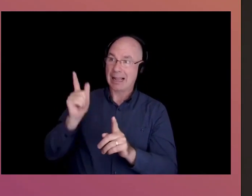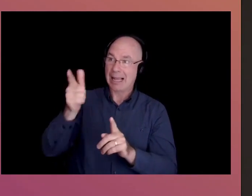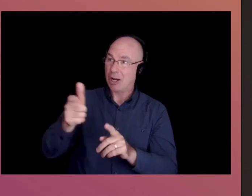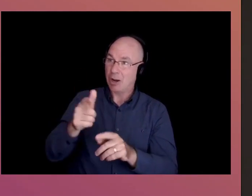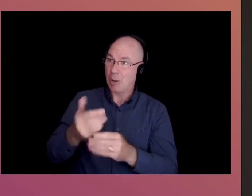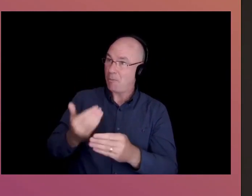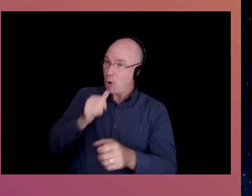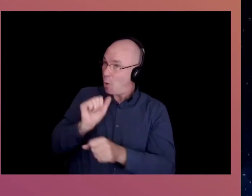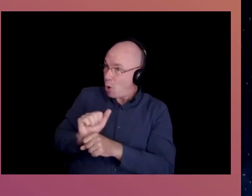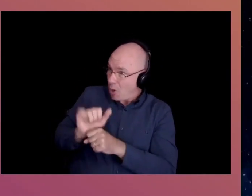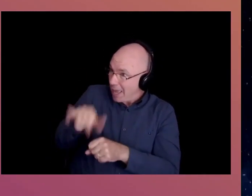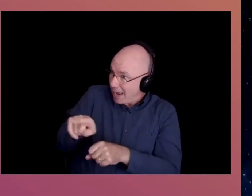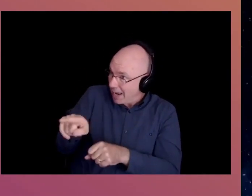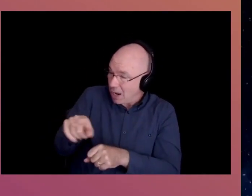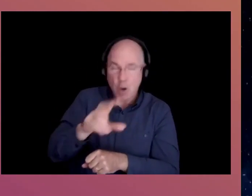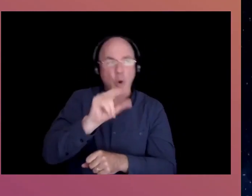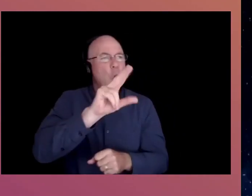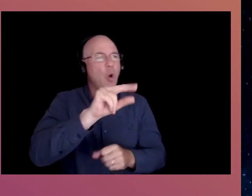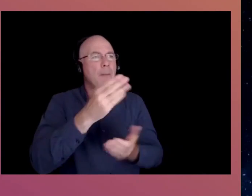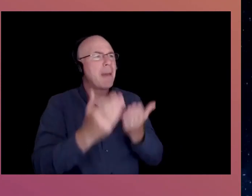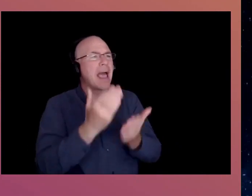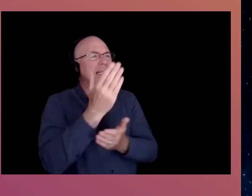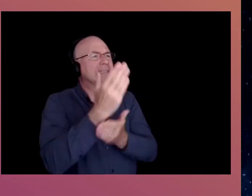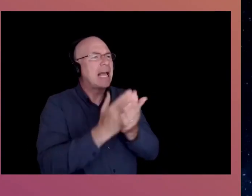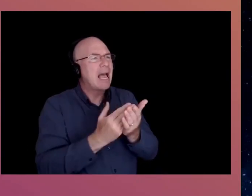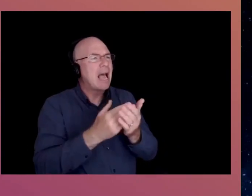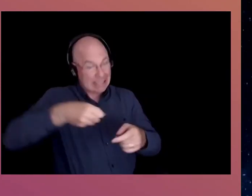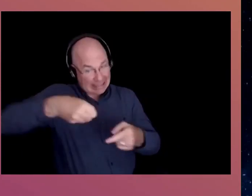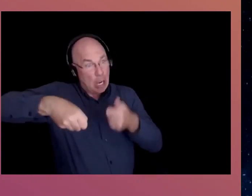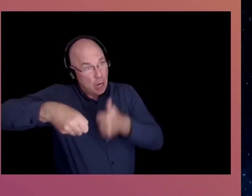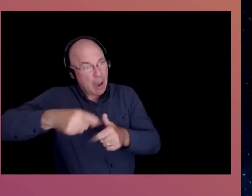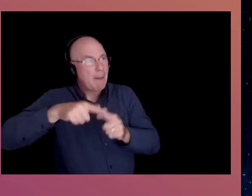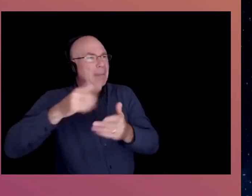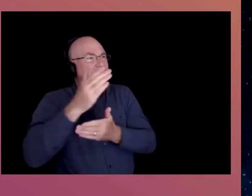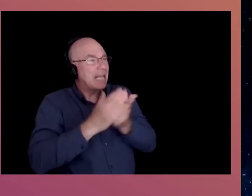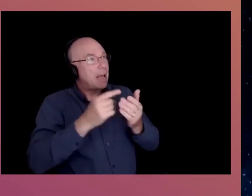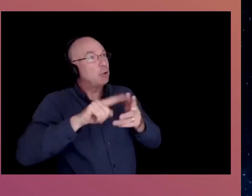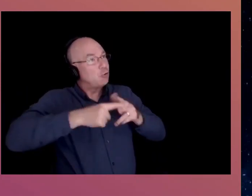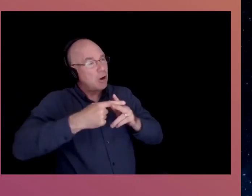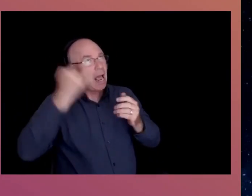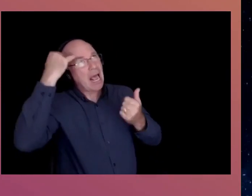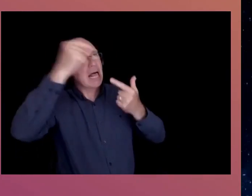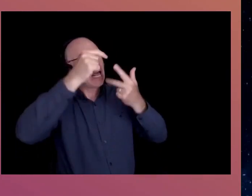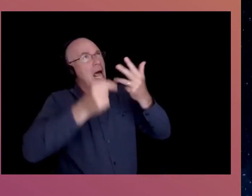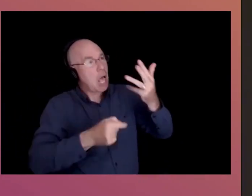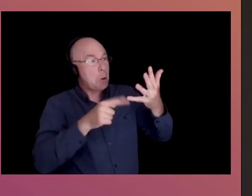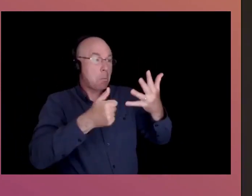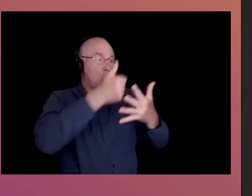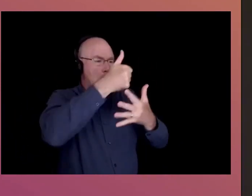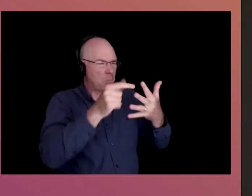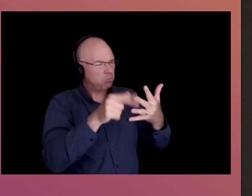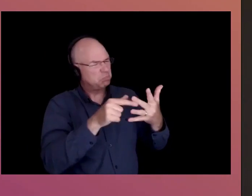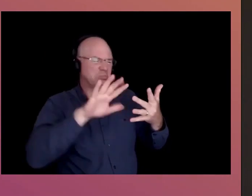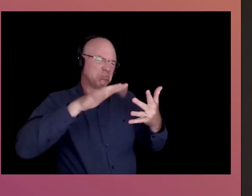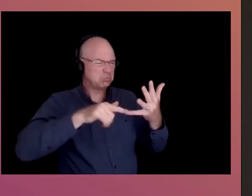Well, so, or just pieces of it, things that you discarded along the way while you worked on it. Oh, yeah,